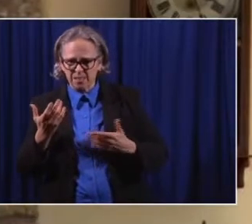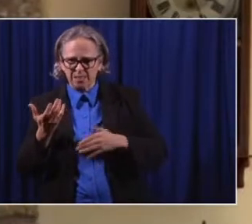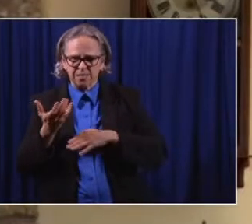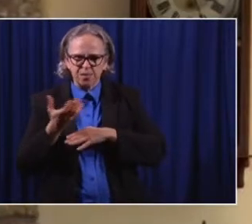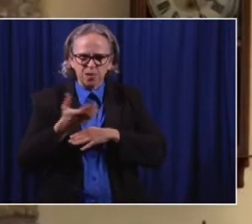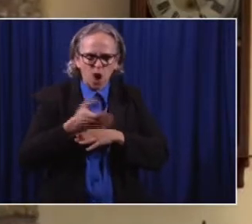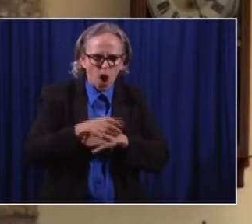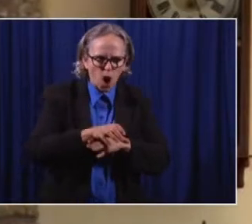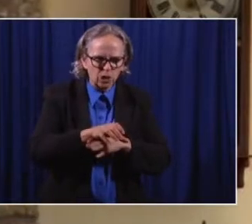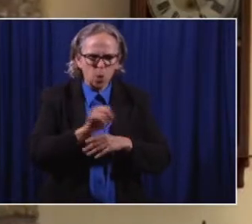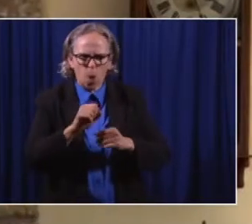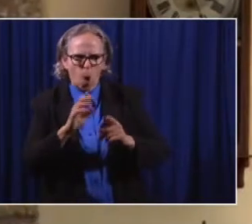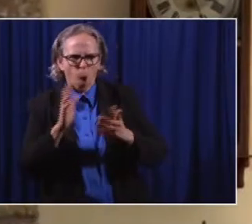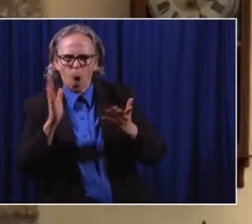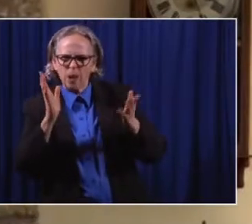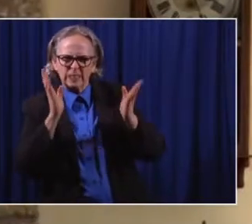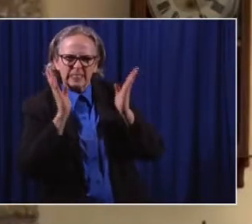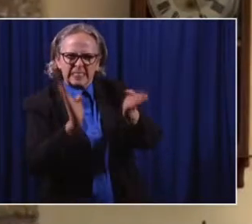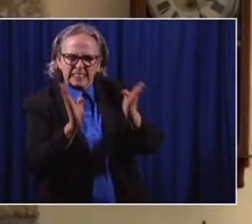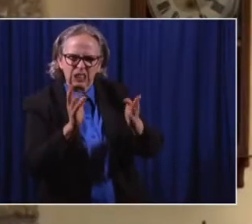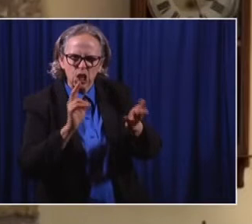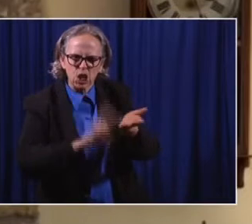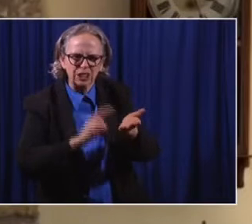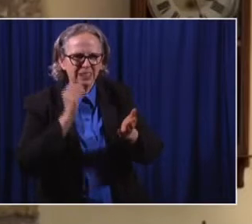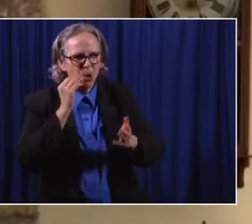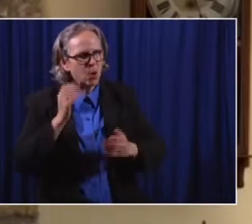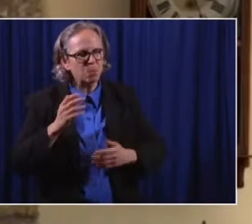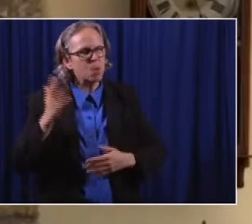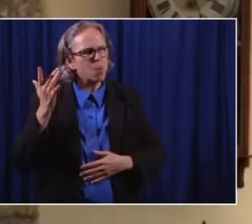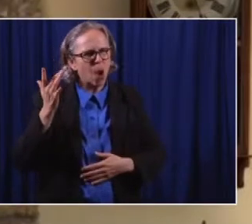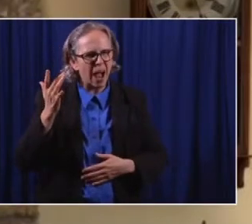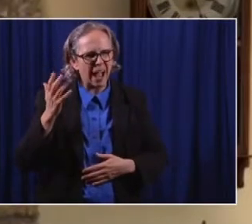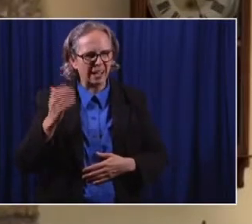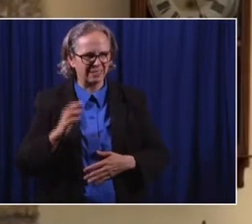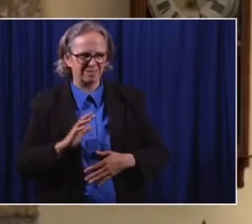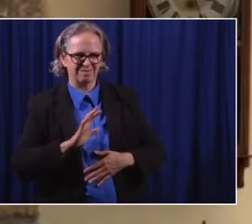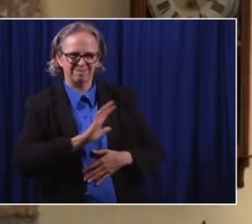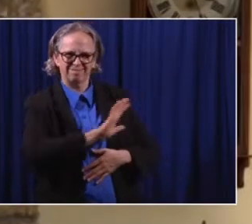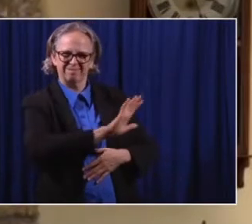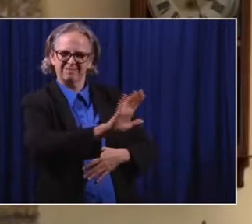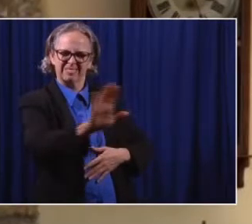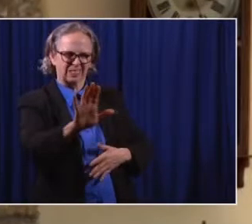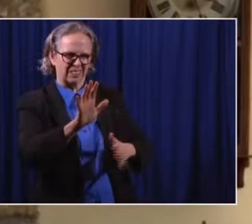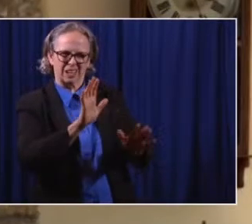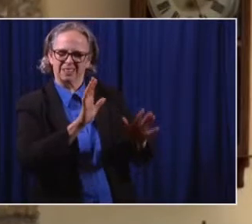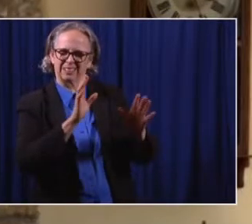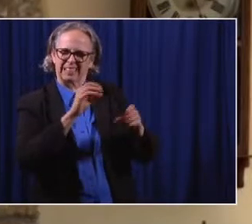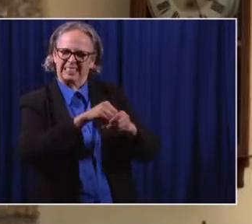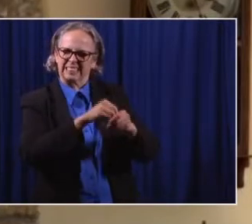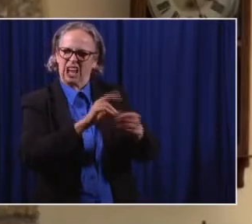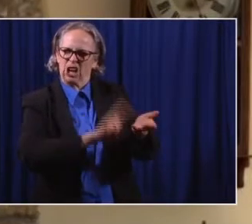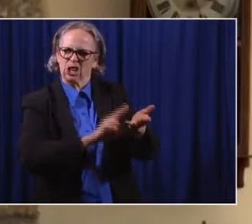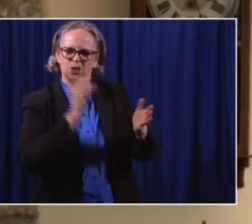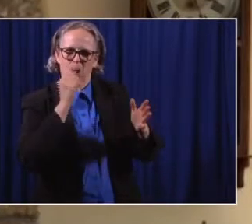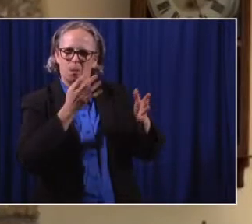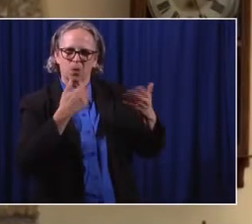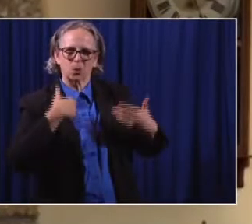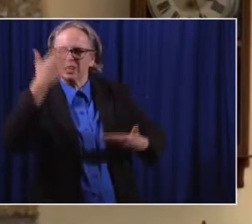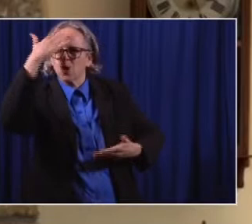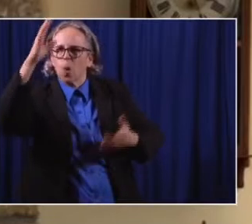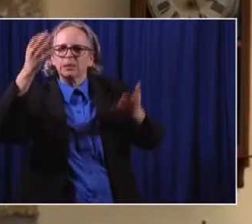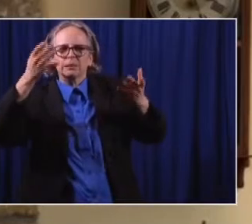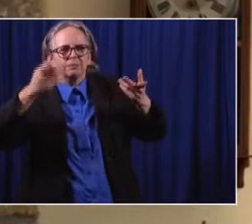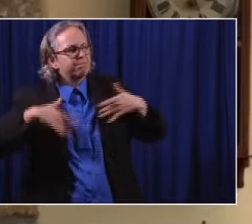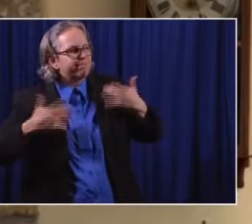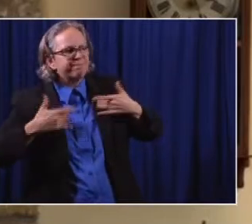sometimes there are facts, things that are going on in the nursing home that we don't know about. And so we've not